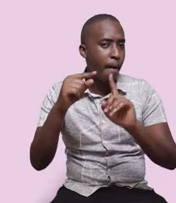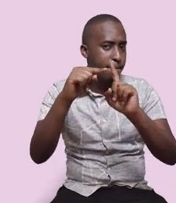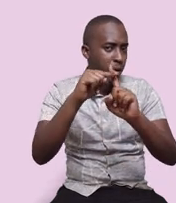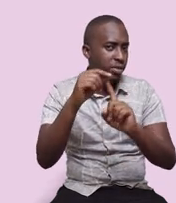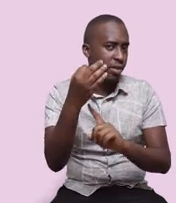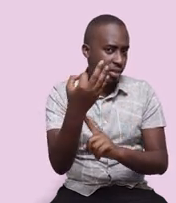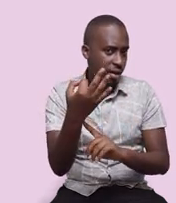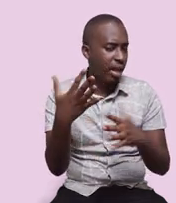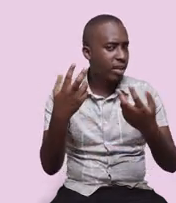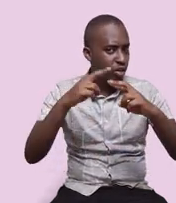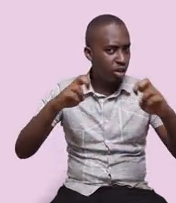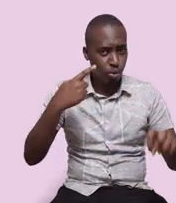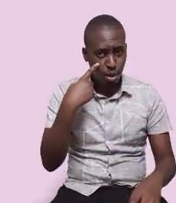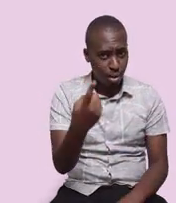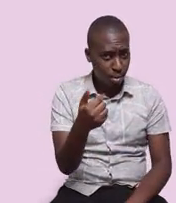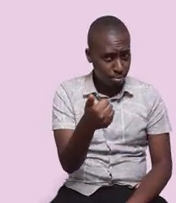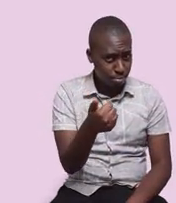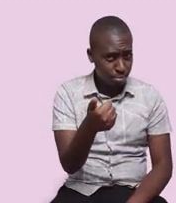Positive 3. Can we check?